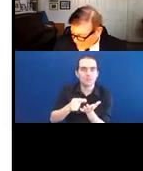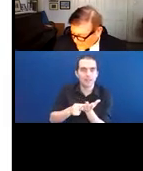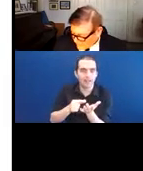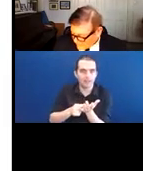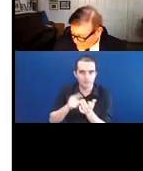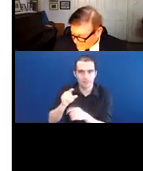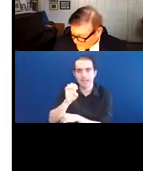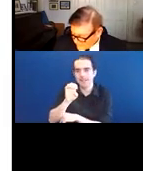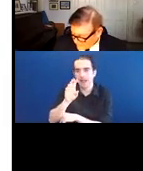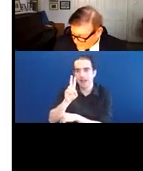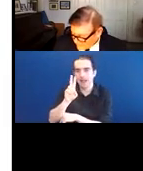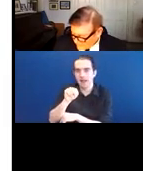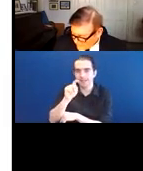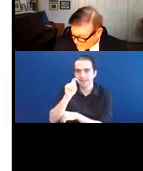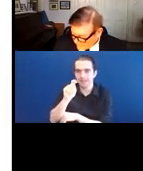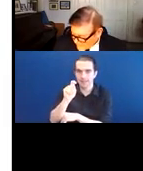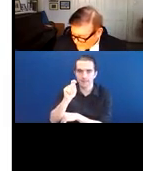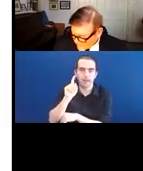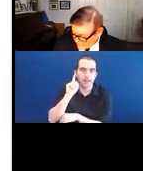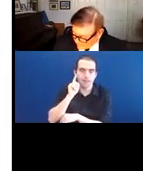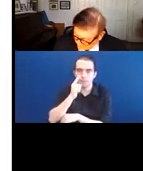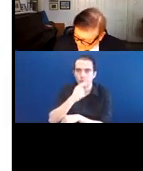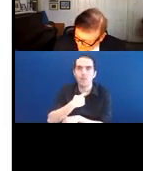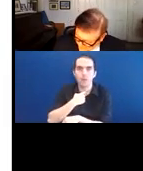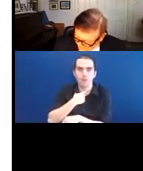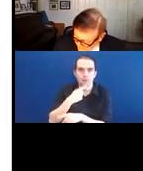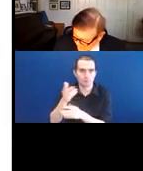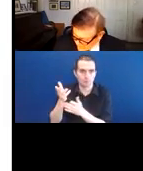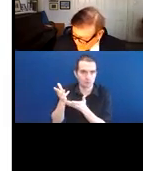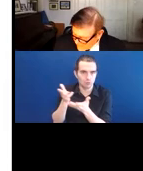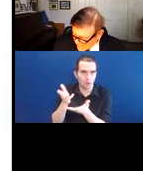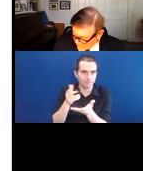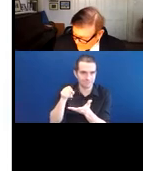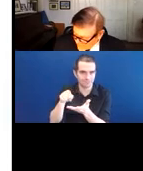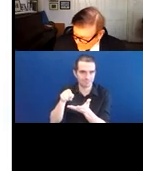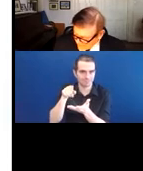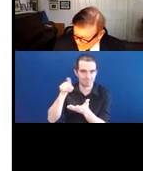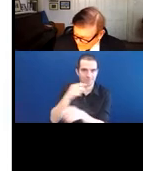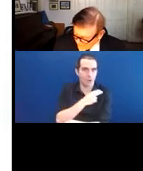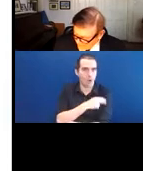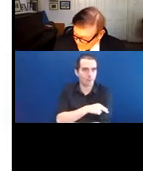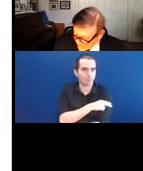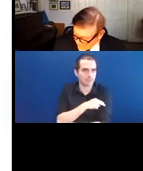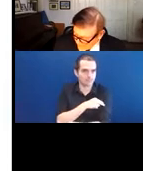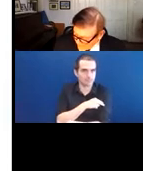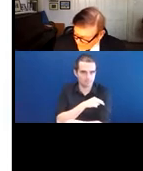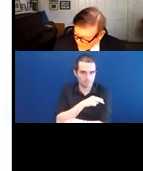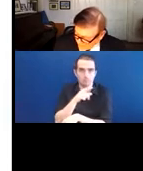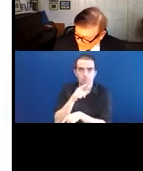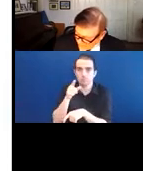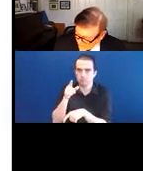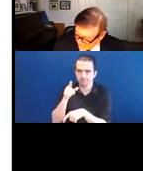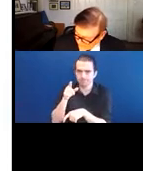up to 3 million, I'm guessing that's Uganda shillings per piece. So in Uganda, we have ear, nose and throat services in